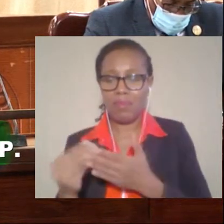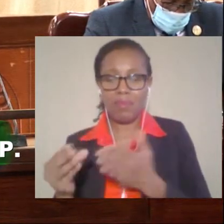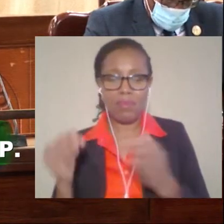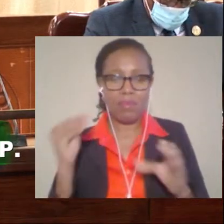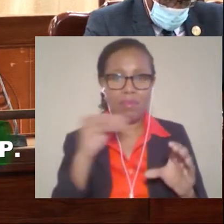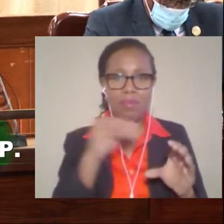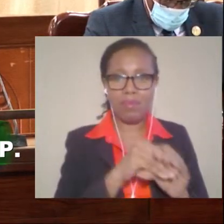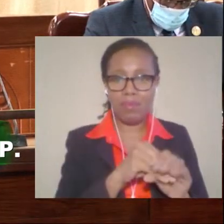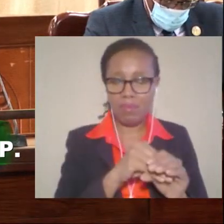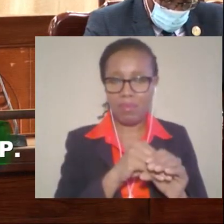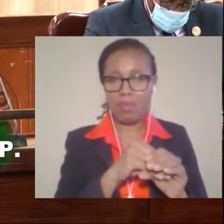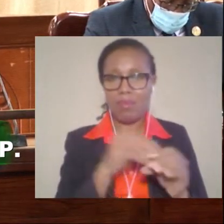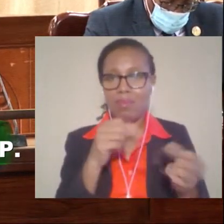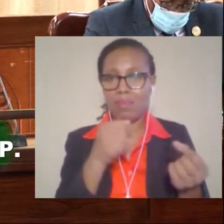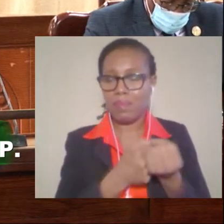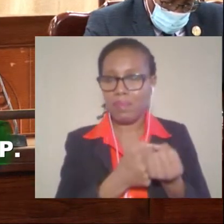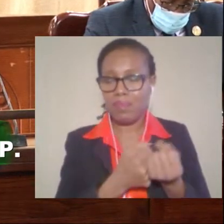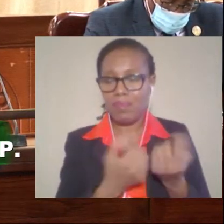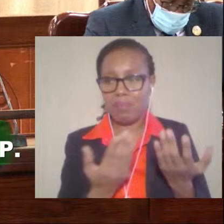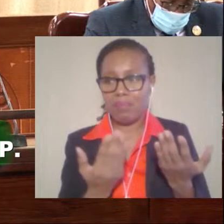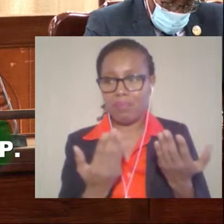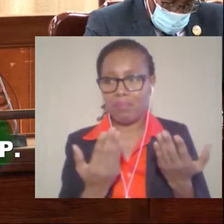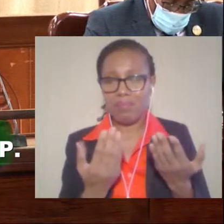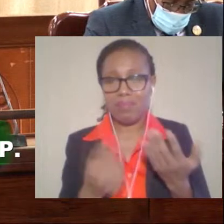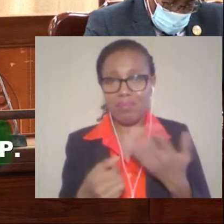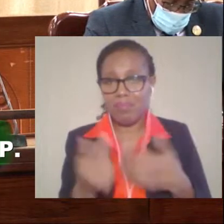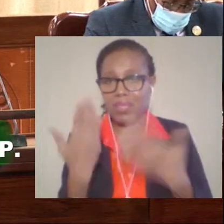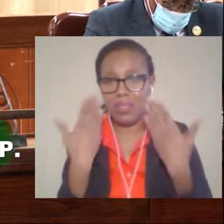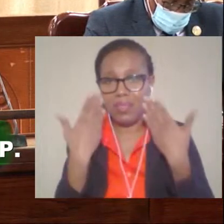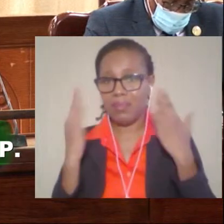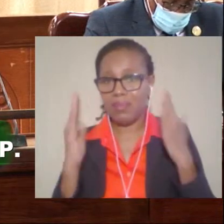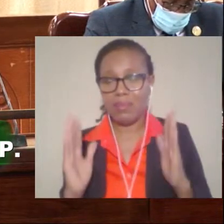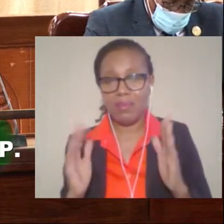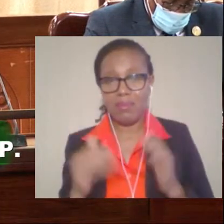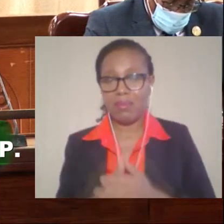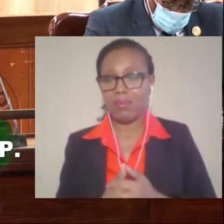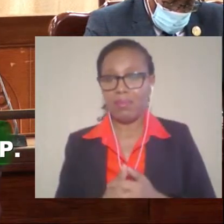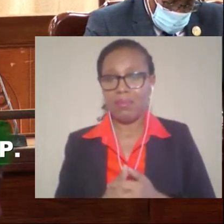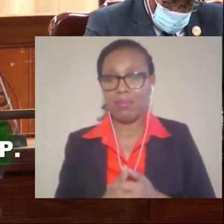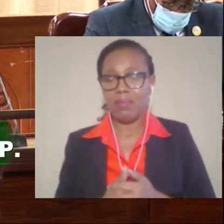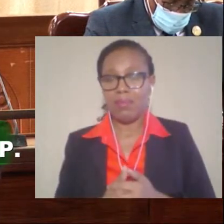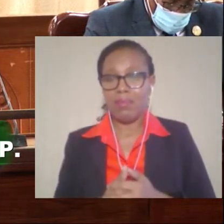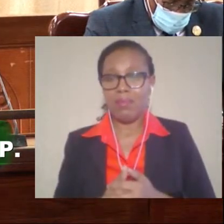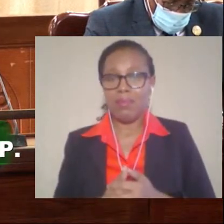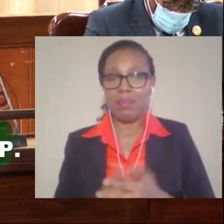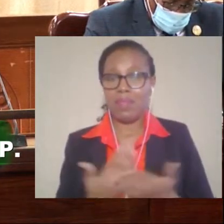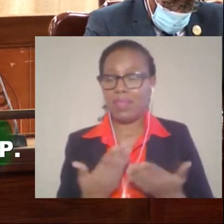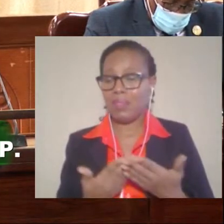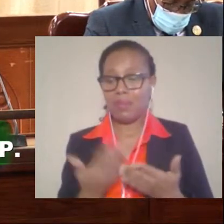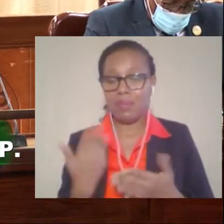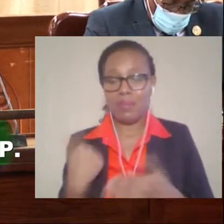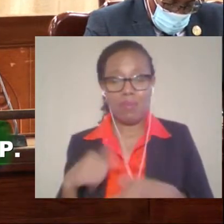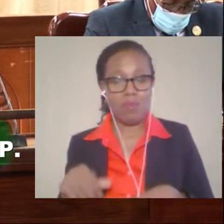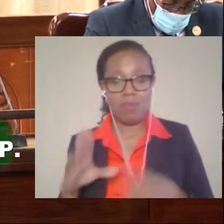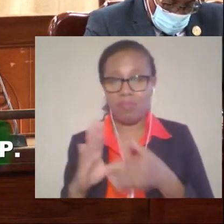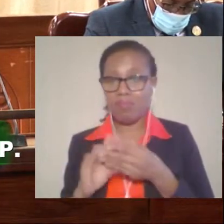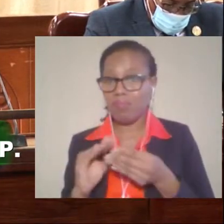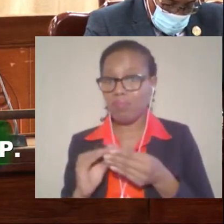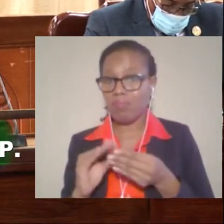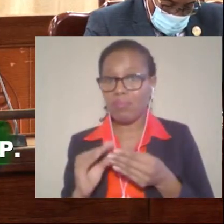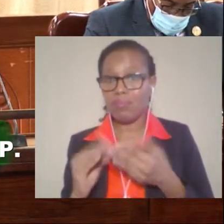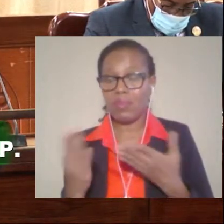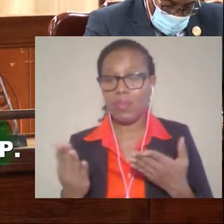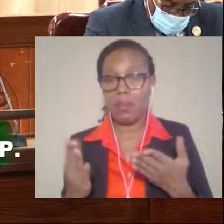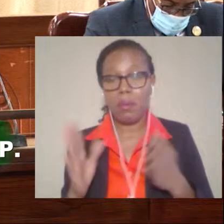to in that throne speech. But I invite comment further on the matter from